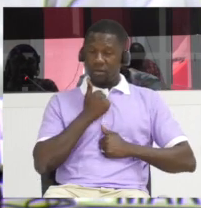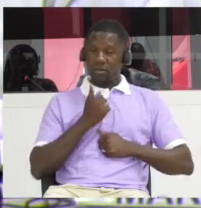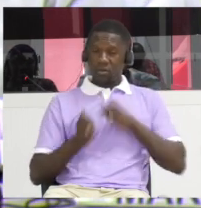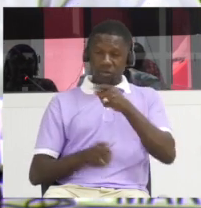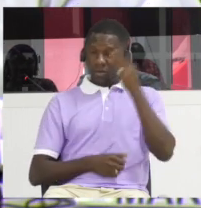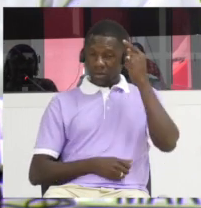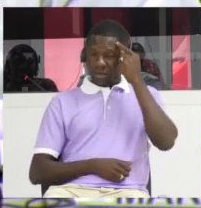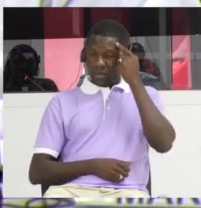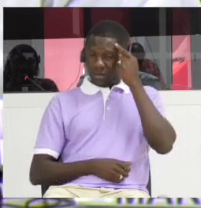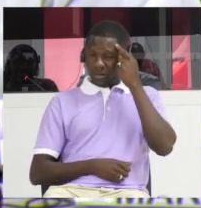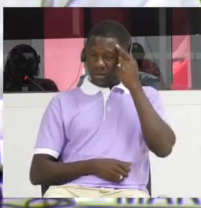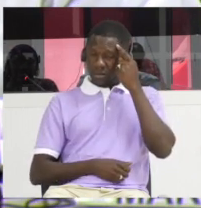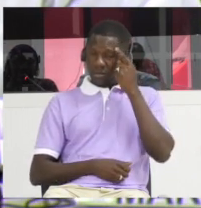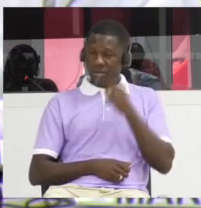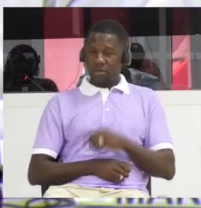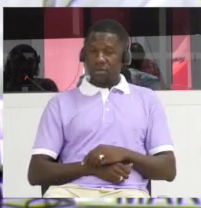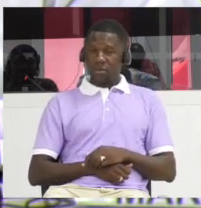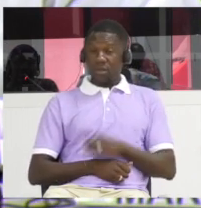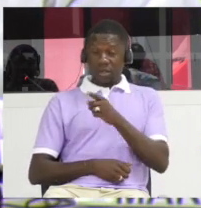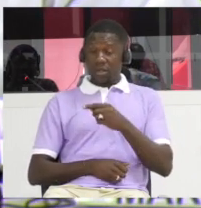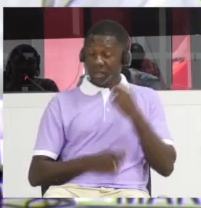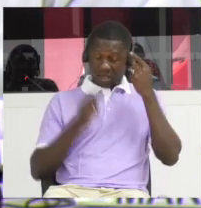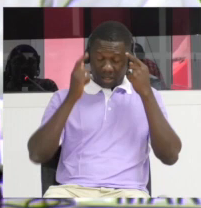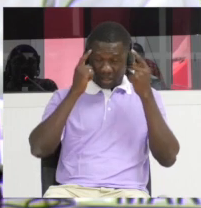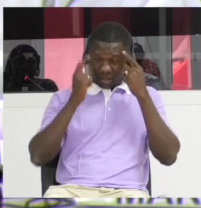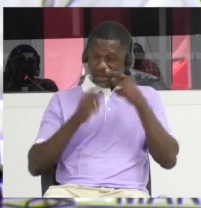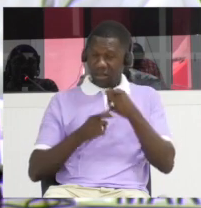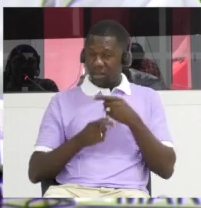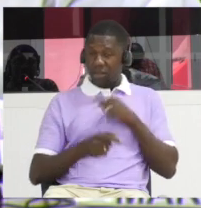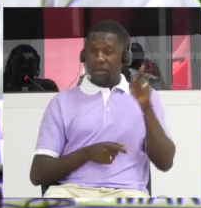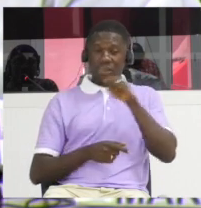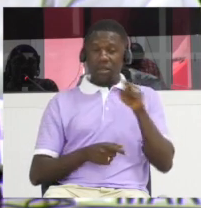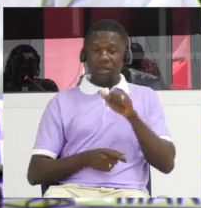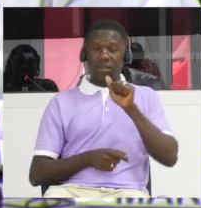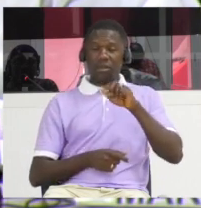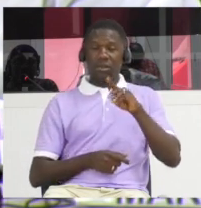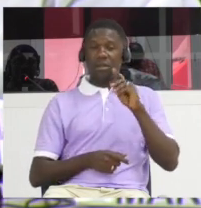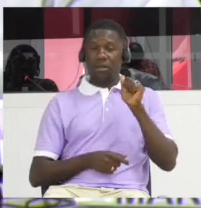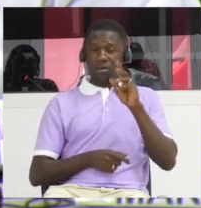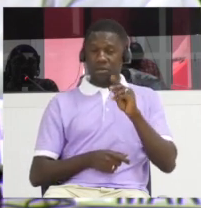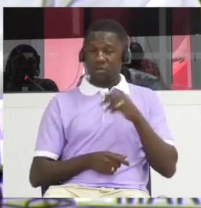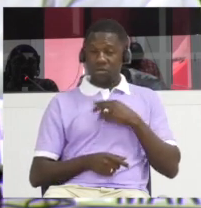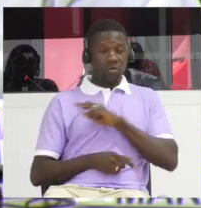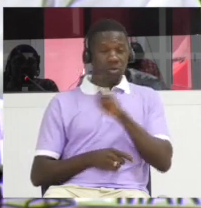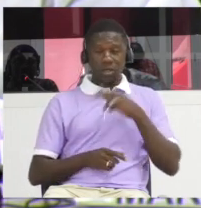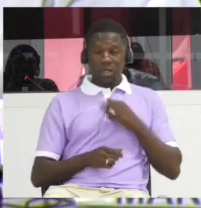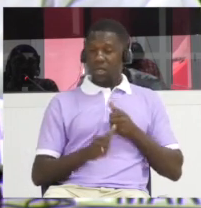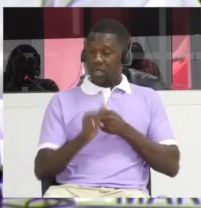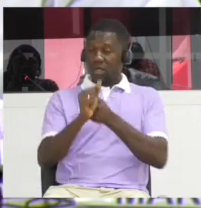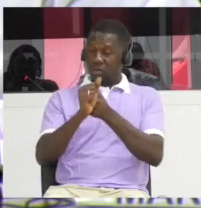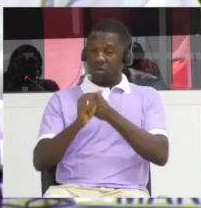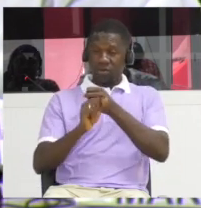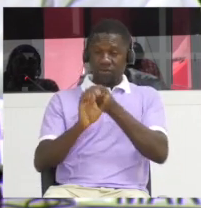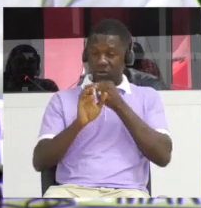you would think, therefore, that the suggestion that the gendarmerie was not a counterforce would be